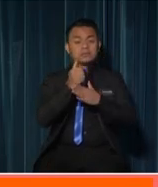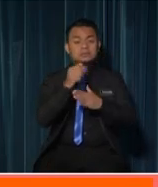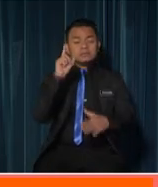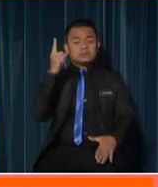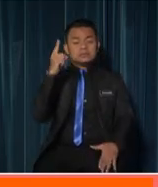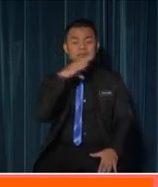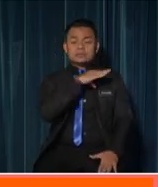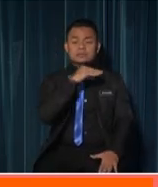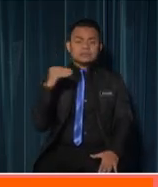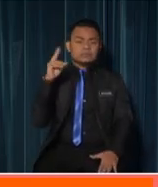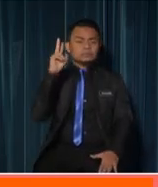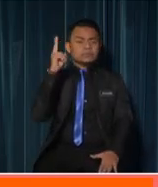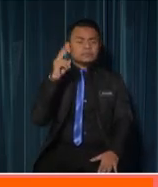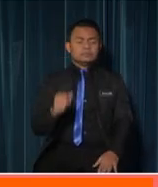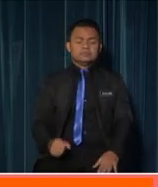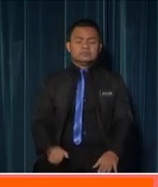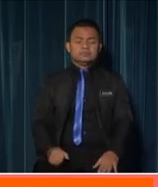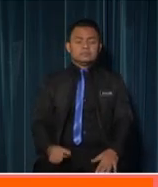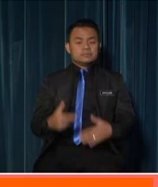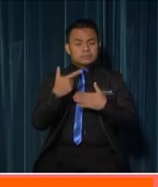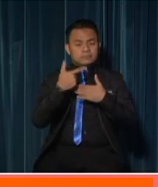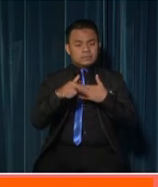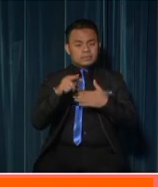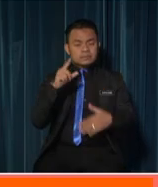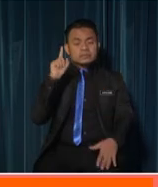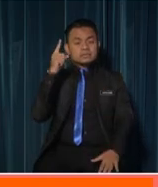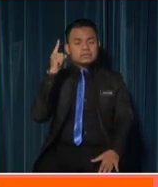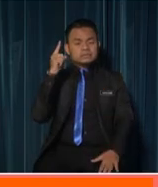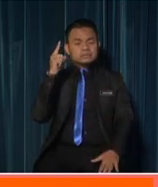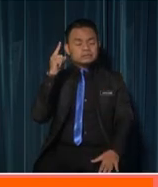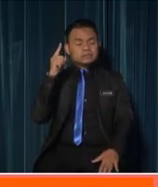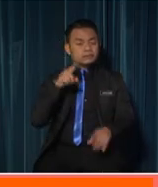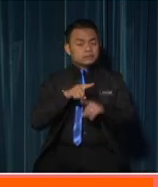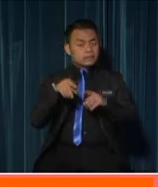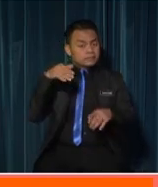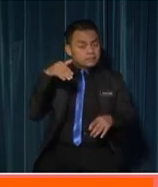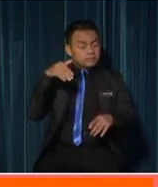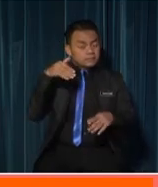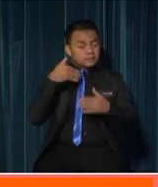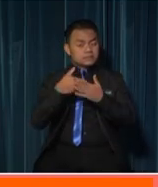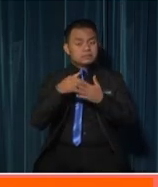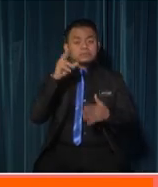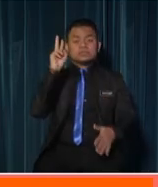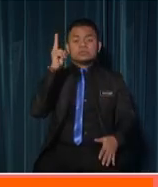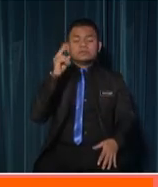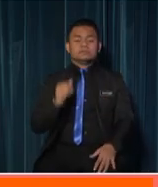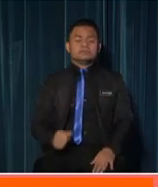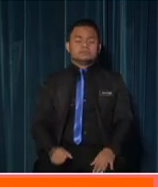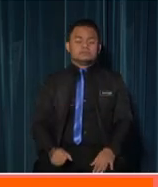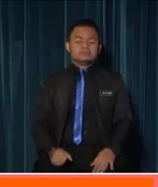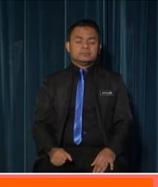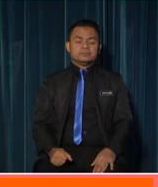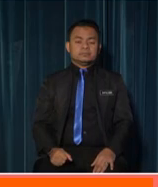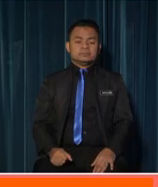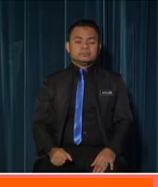and 12. It's past 11, but it has not reached 12. The